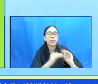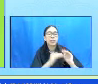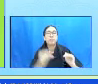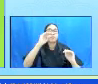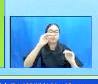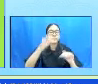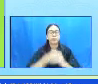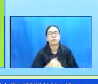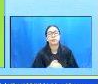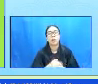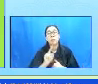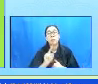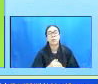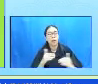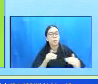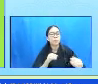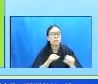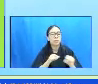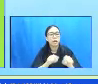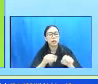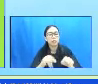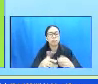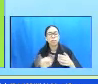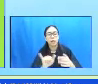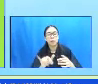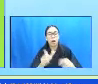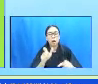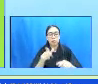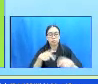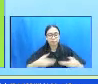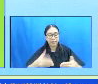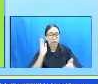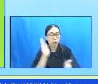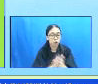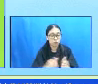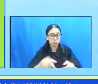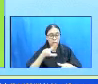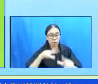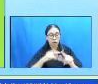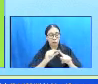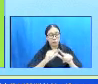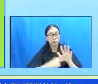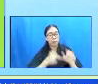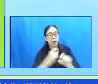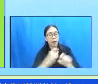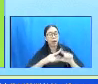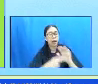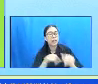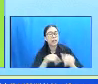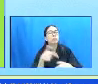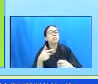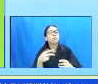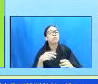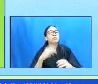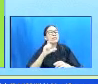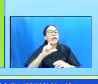guess, because we really need to know when we connect with the community, the farmer association, the